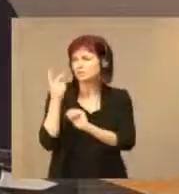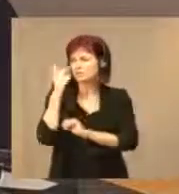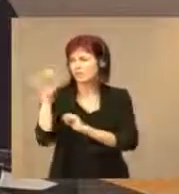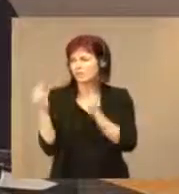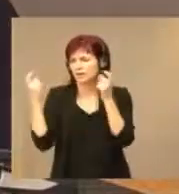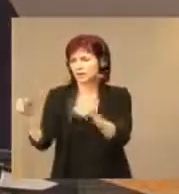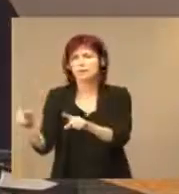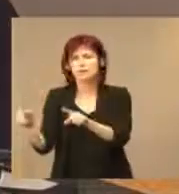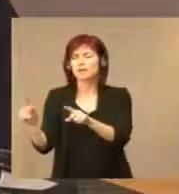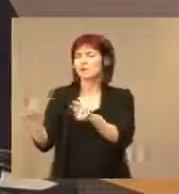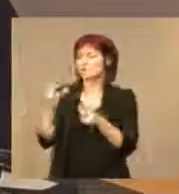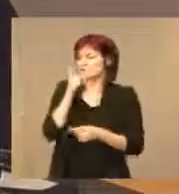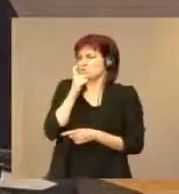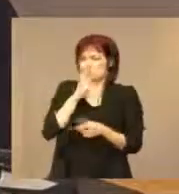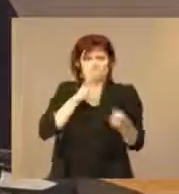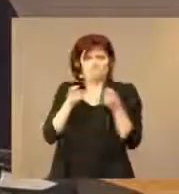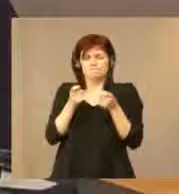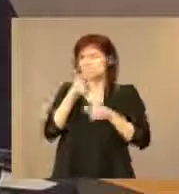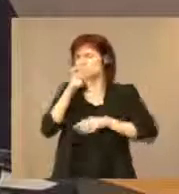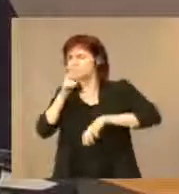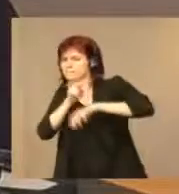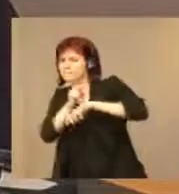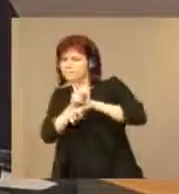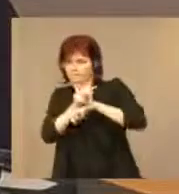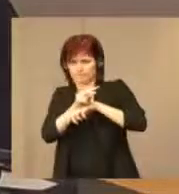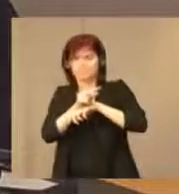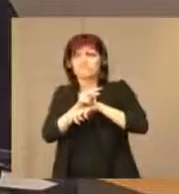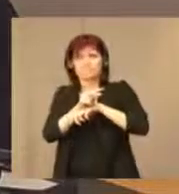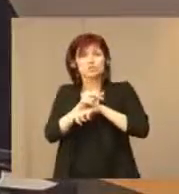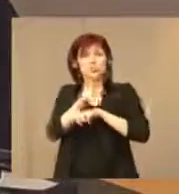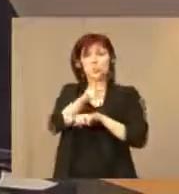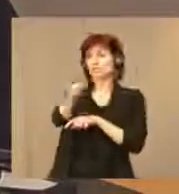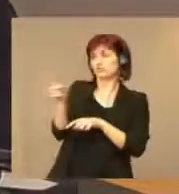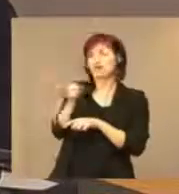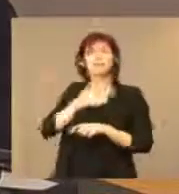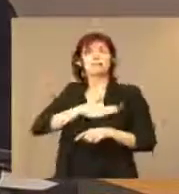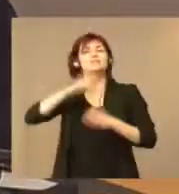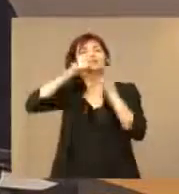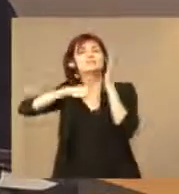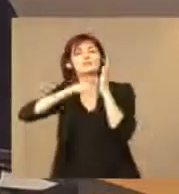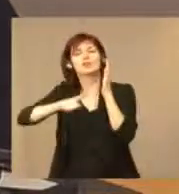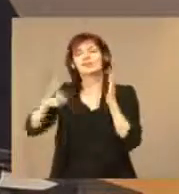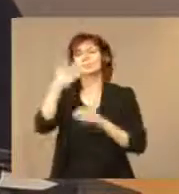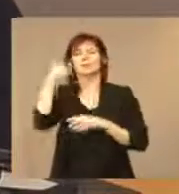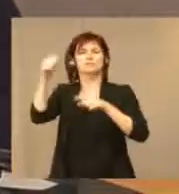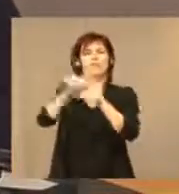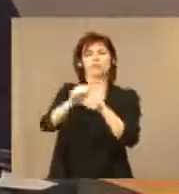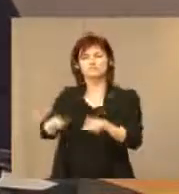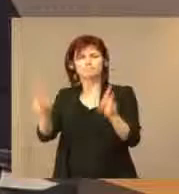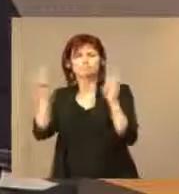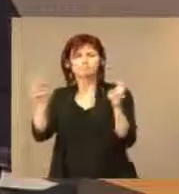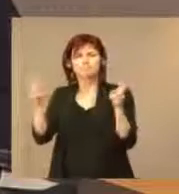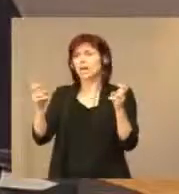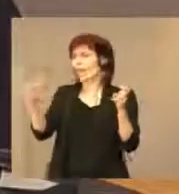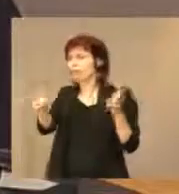enforcement piece. And I would encourage people to look at best practices, look at what's working. A lot of compliance